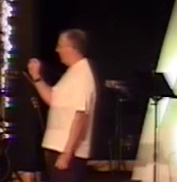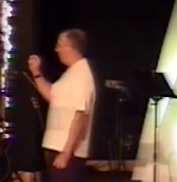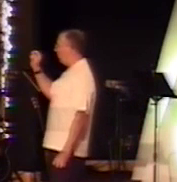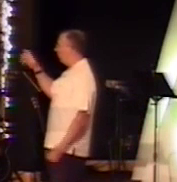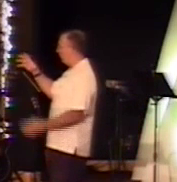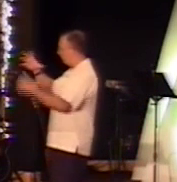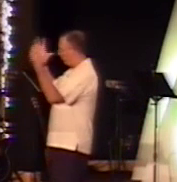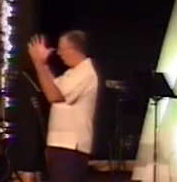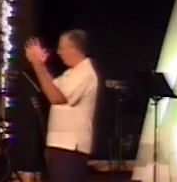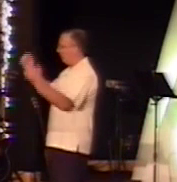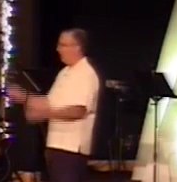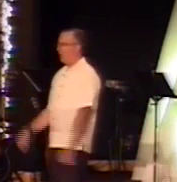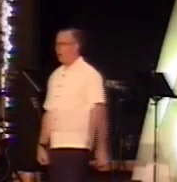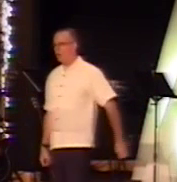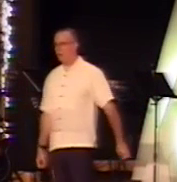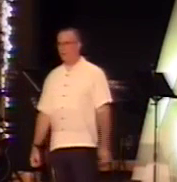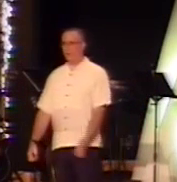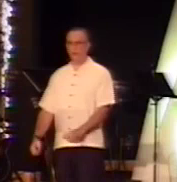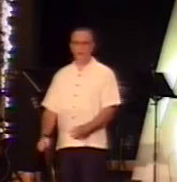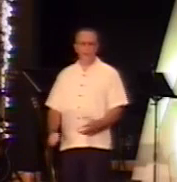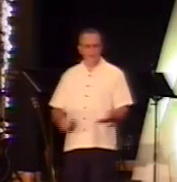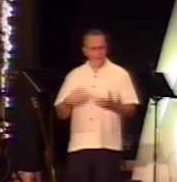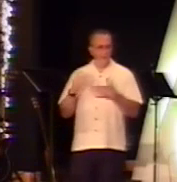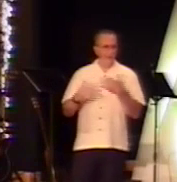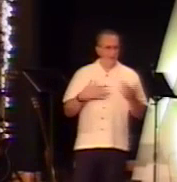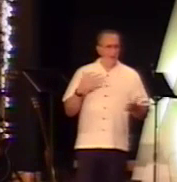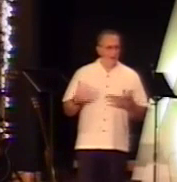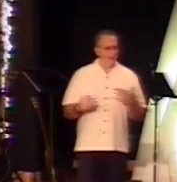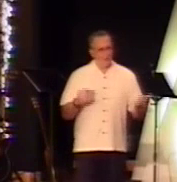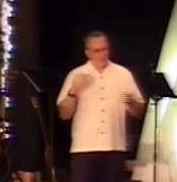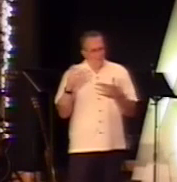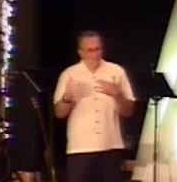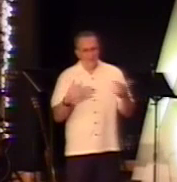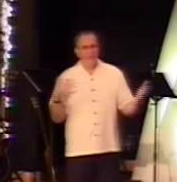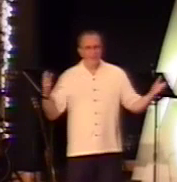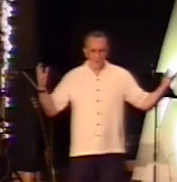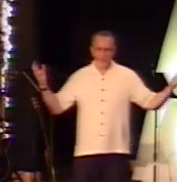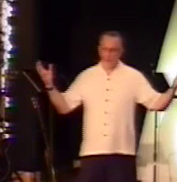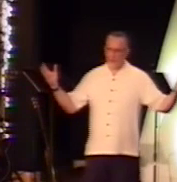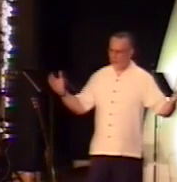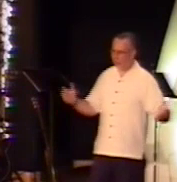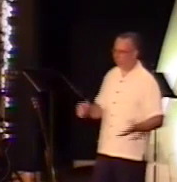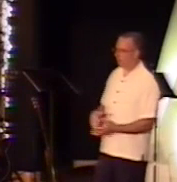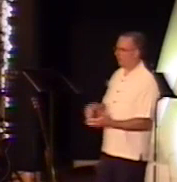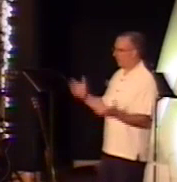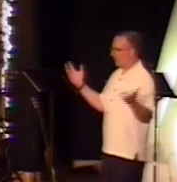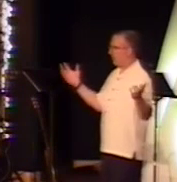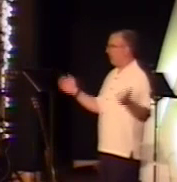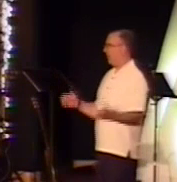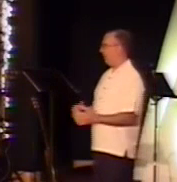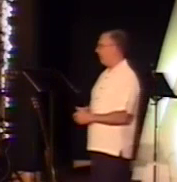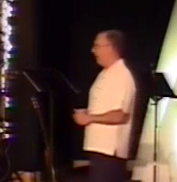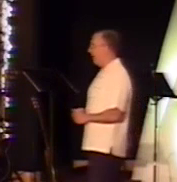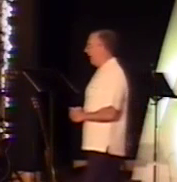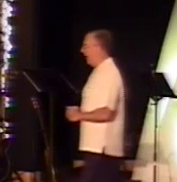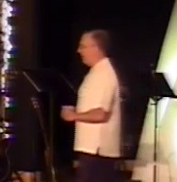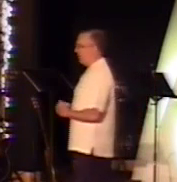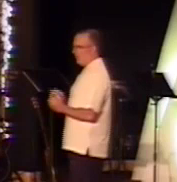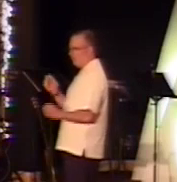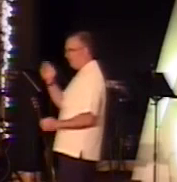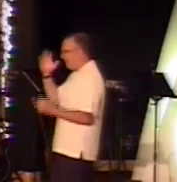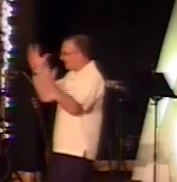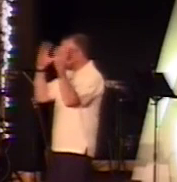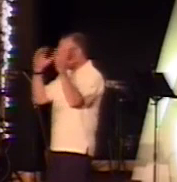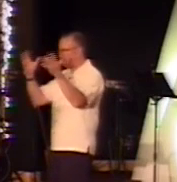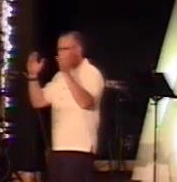and his home was preserved over in New Jersey. And so Casey's our family historian. Many of you know him. And so